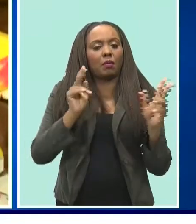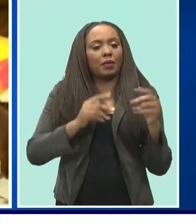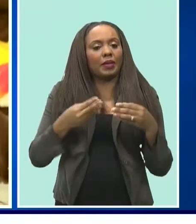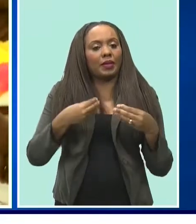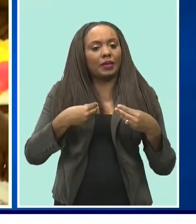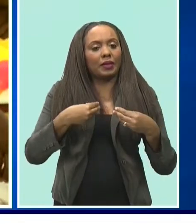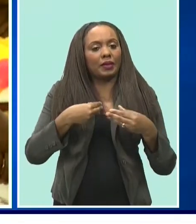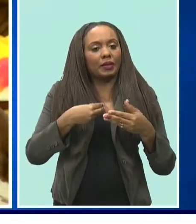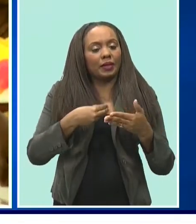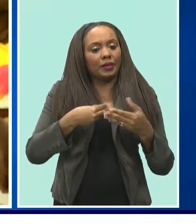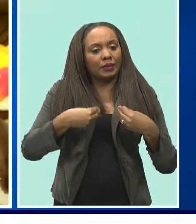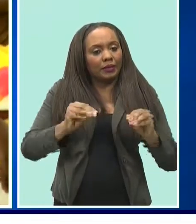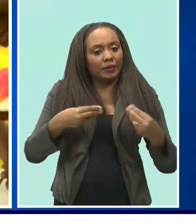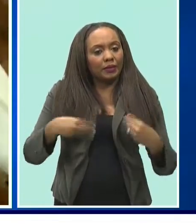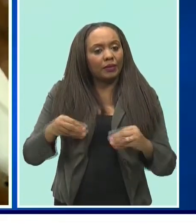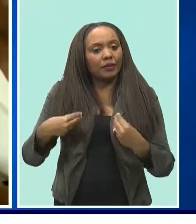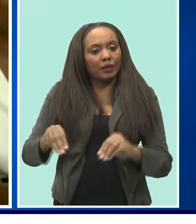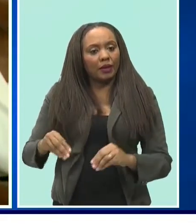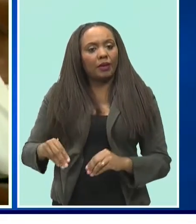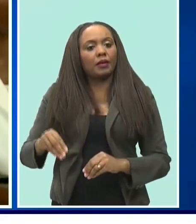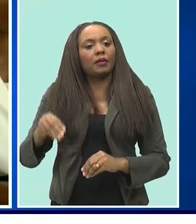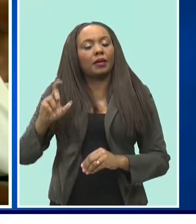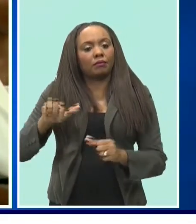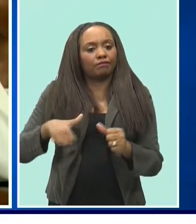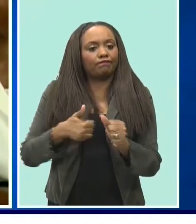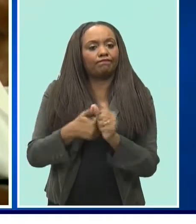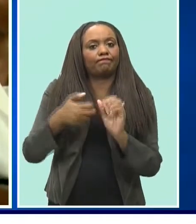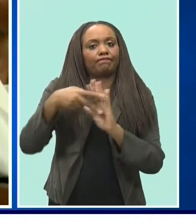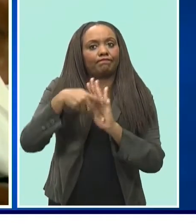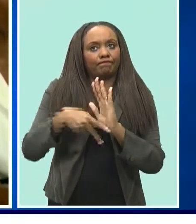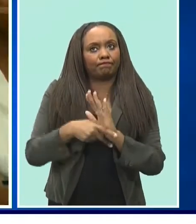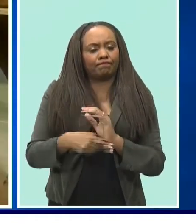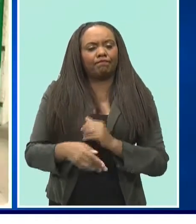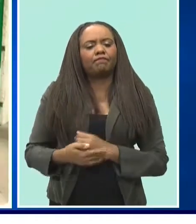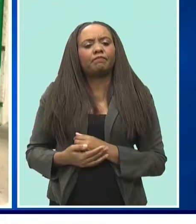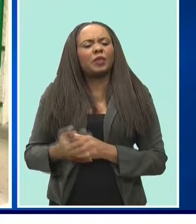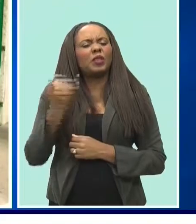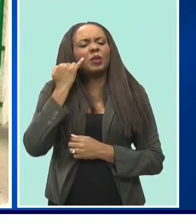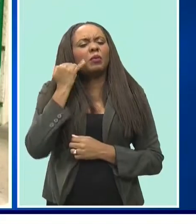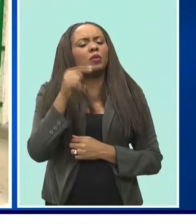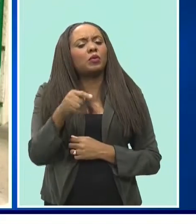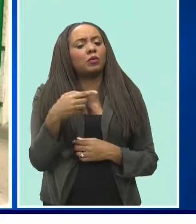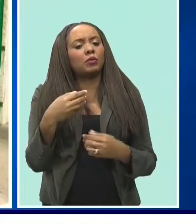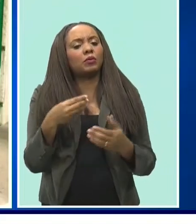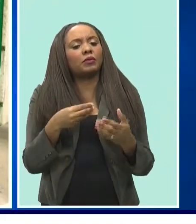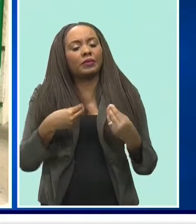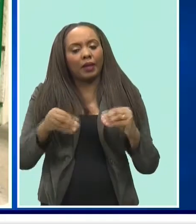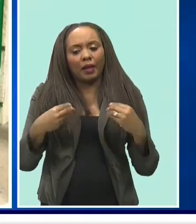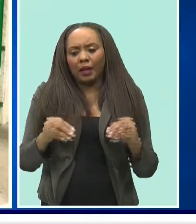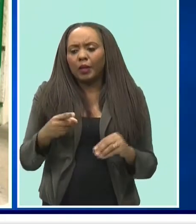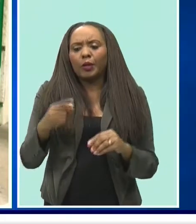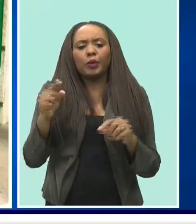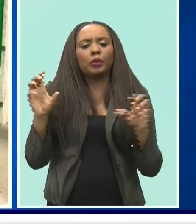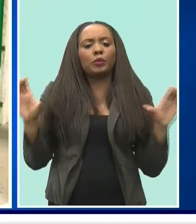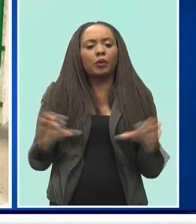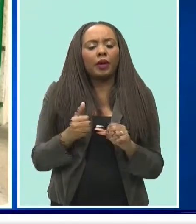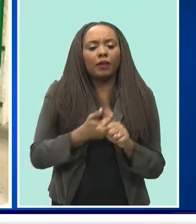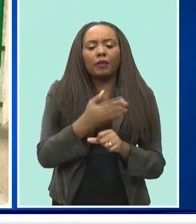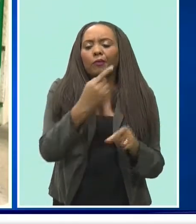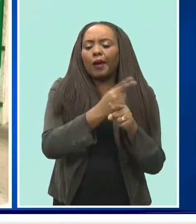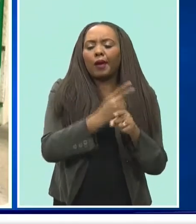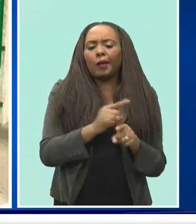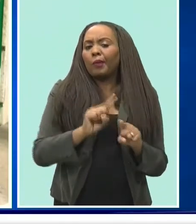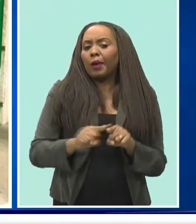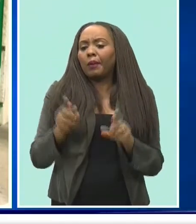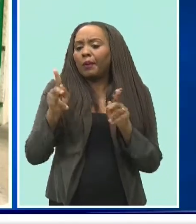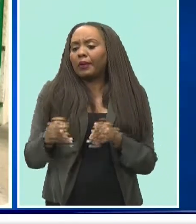appropriate policies to enforce the ban. Imagine if you are a vendor and you know that you're doing all of the correct things, but the vendor next to you is doing